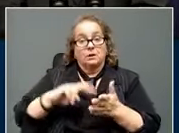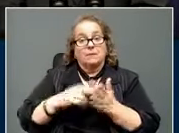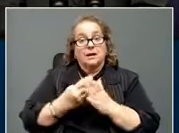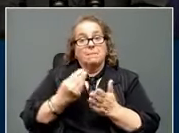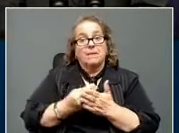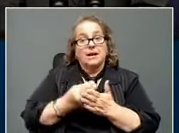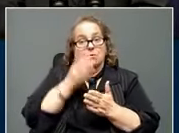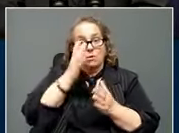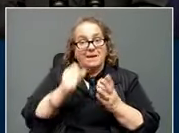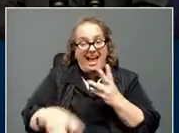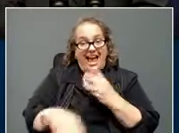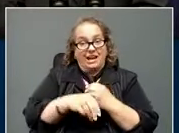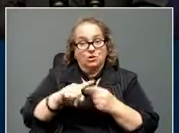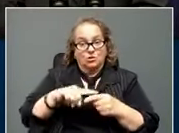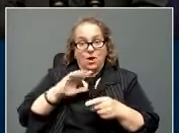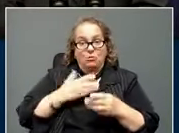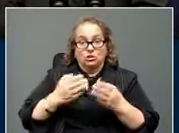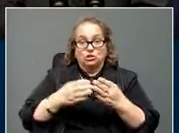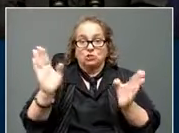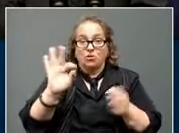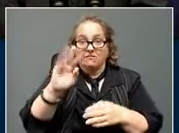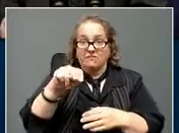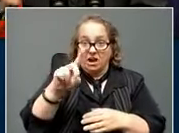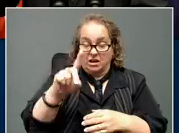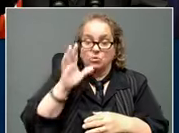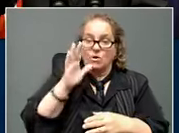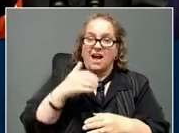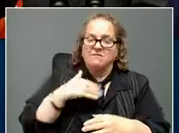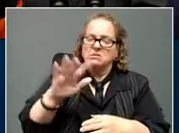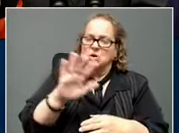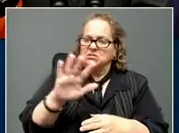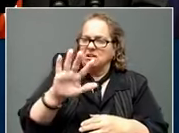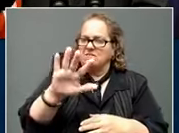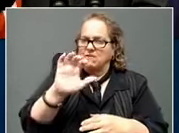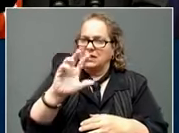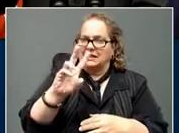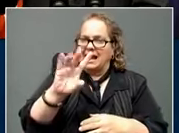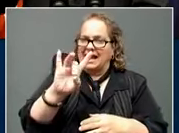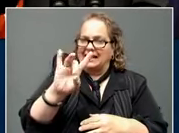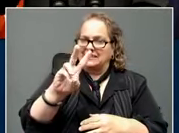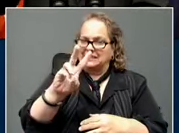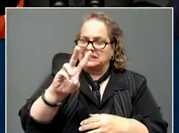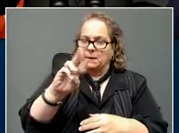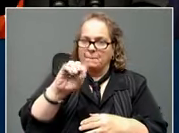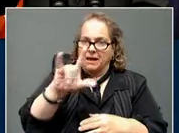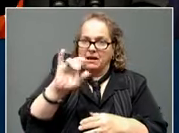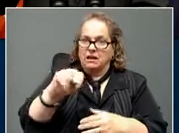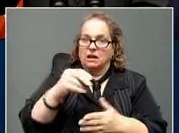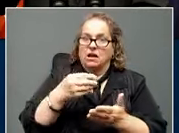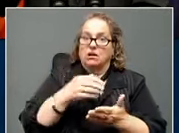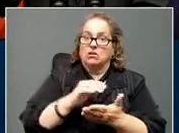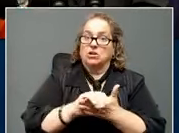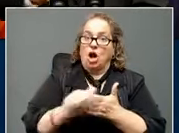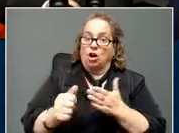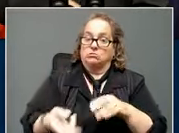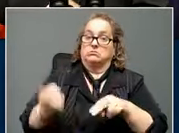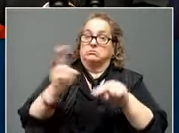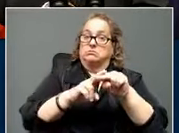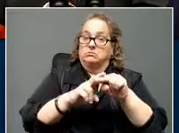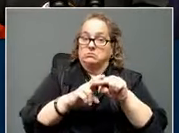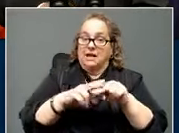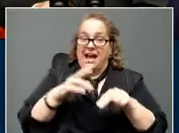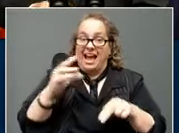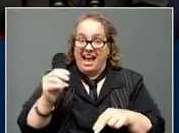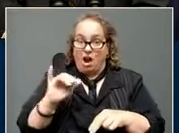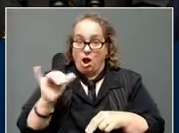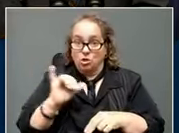is estimated to have more than a $586 million surplus, and the first time that I can remember in a while, a surplus in the